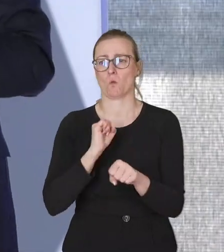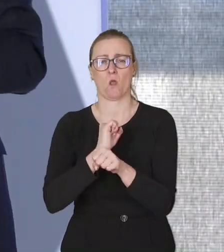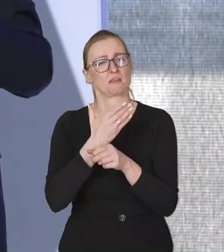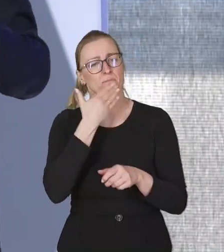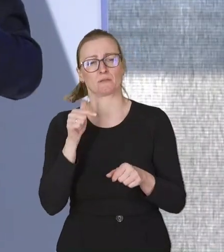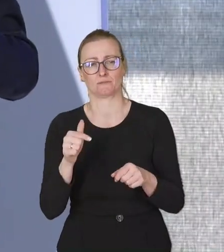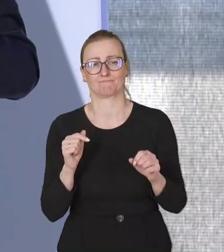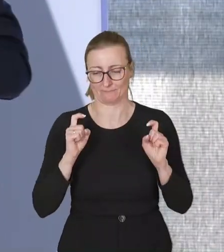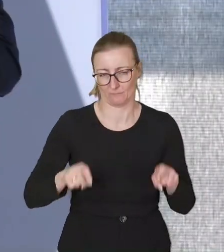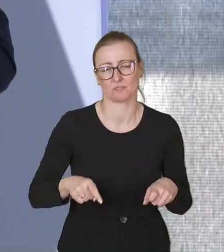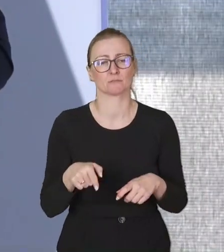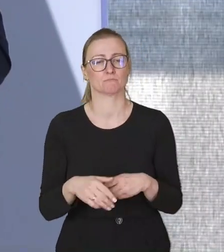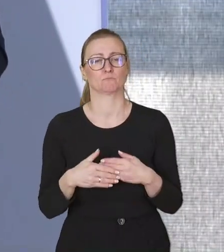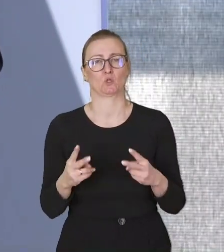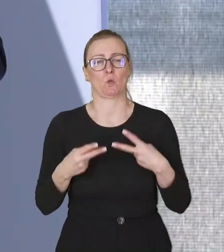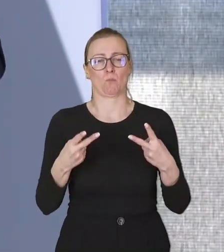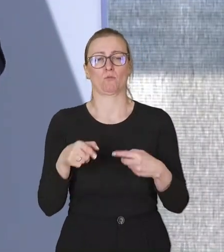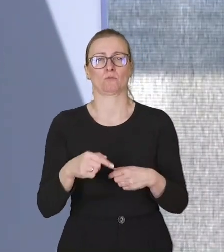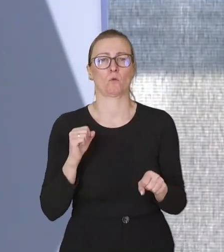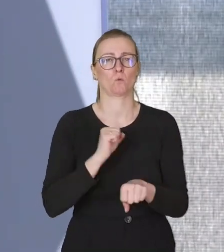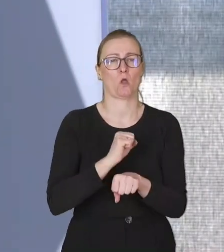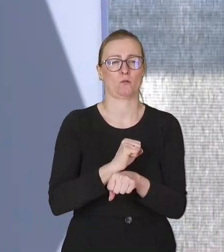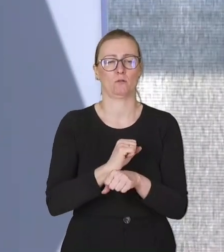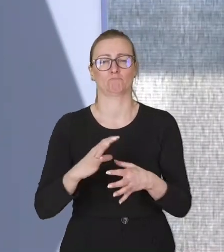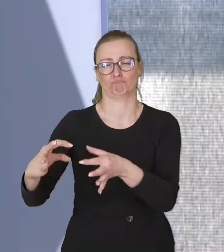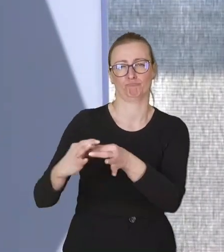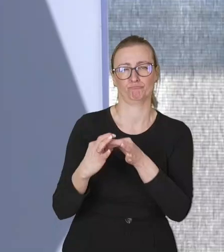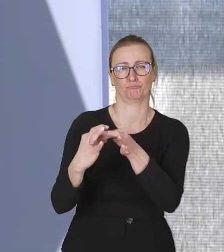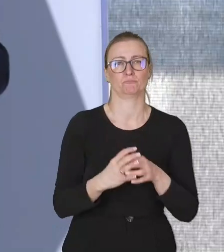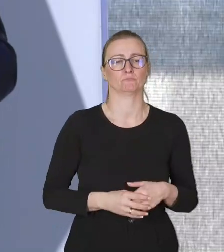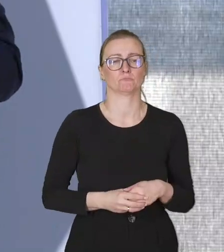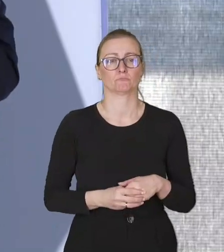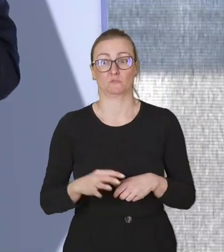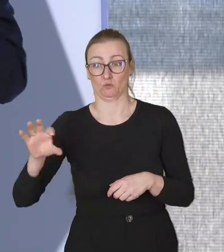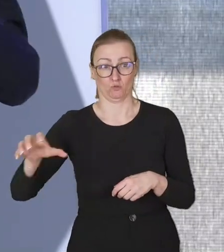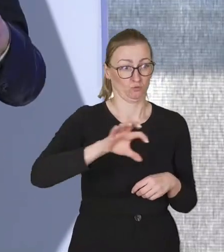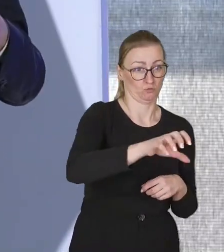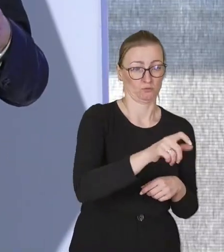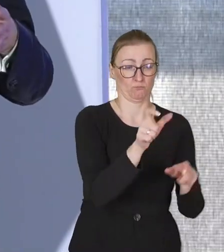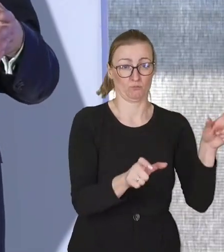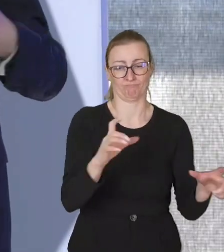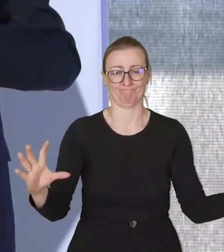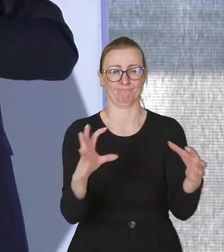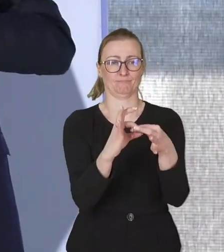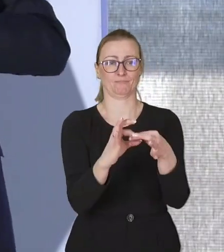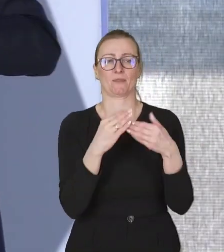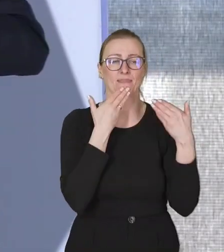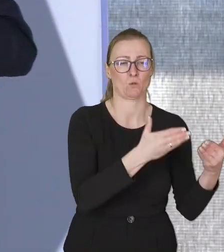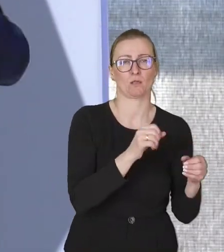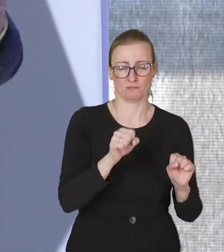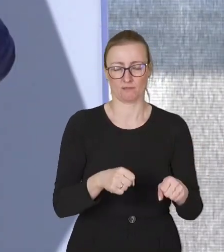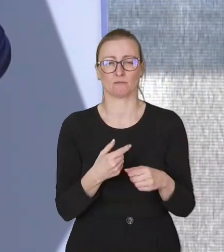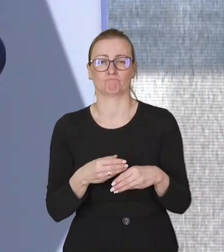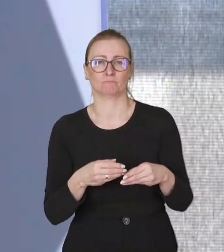and the environment for companies to grow not only on the scale of the city, not on the scale of the country, but the scale